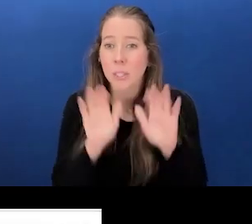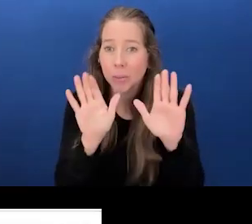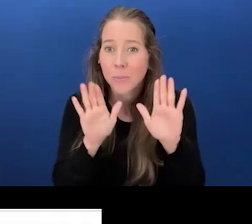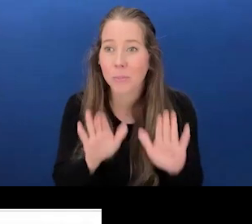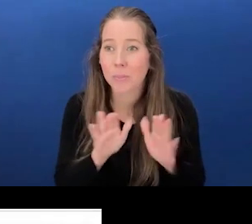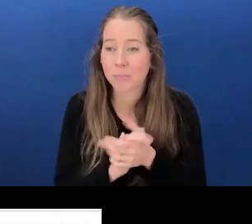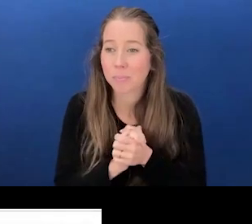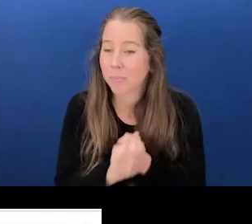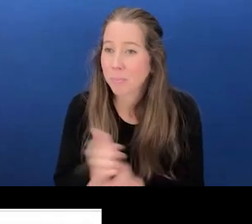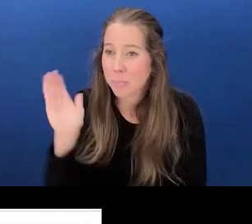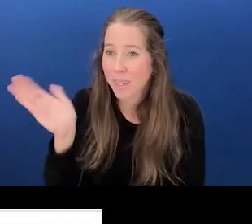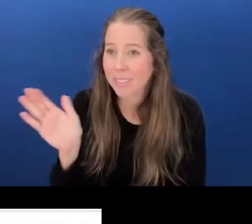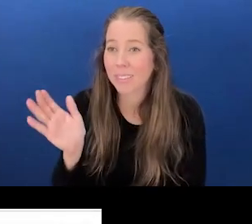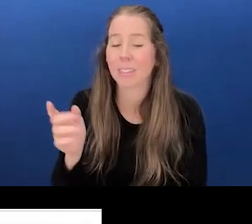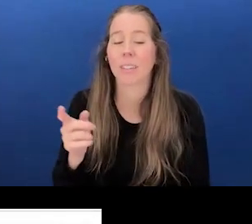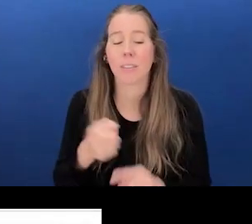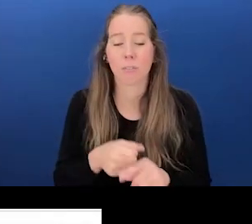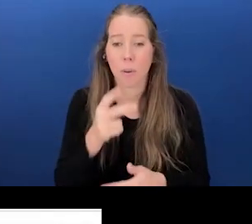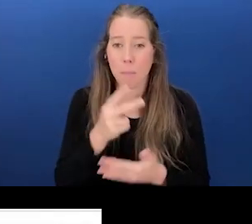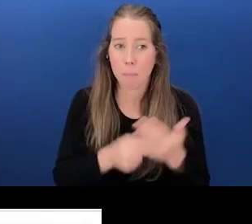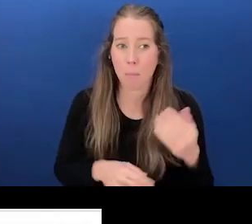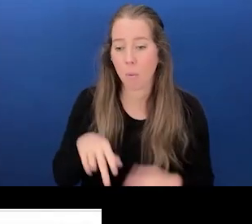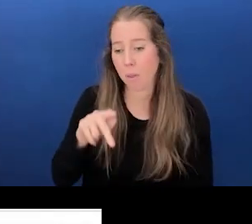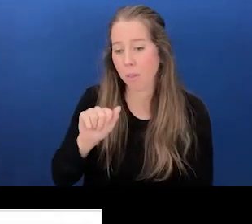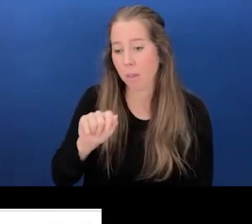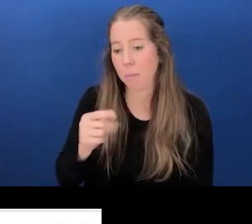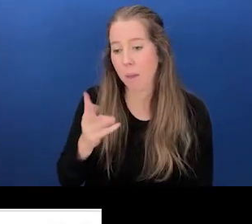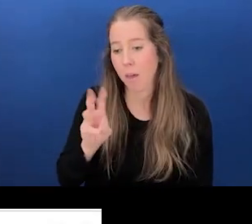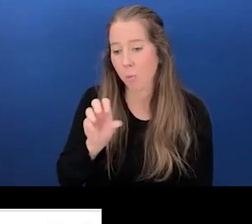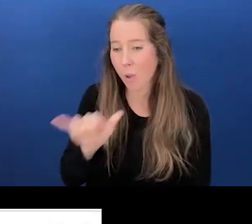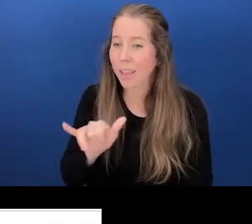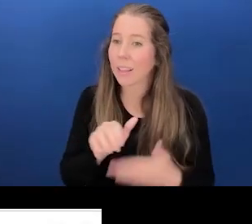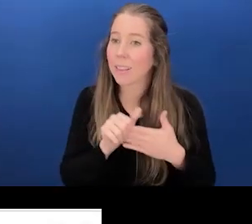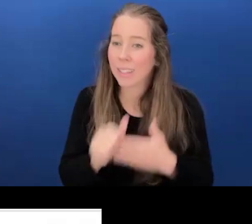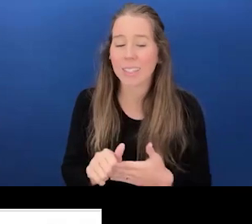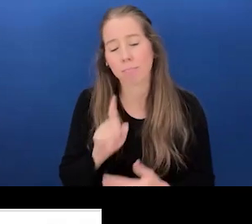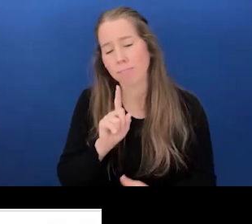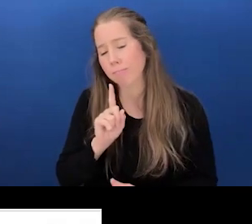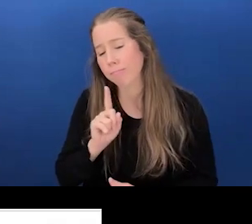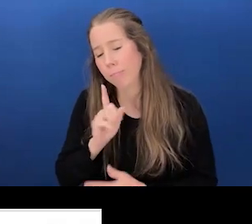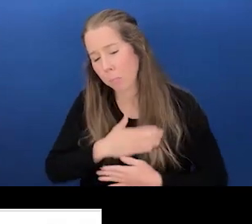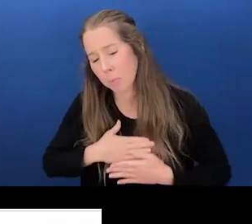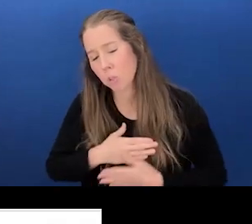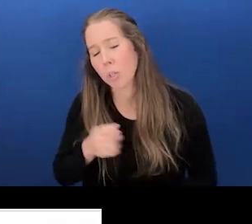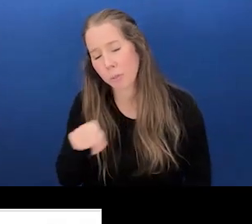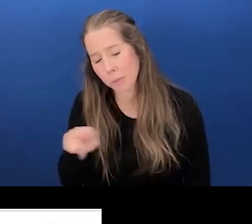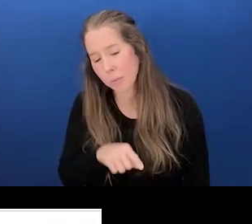Wonderful presentations from both the pathway leads. I appreciate you very, very much.